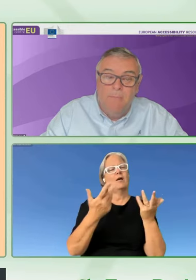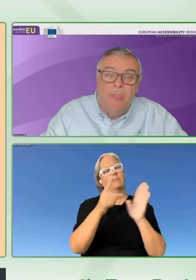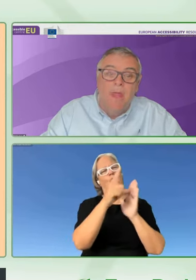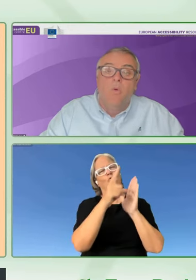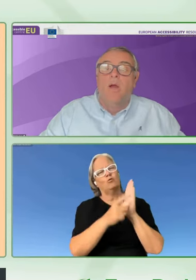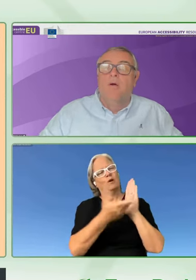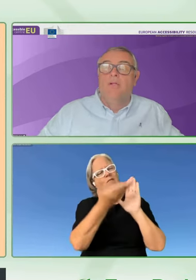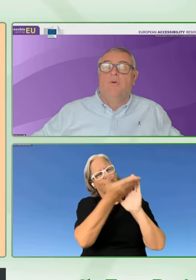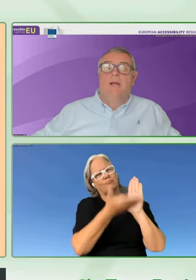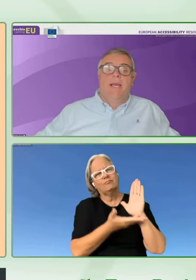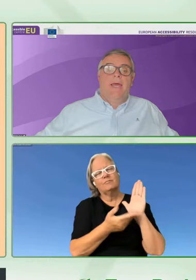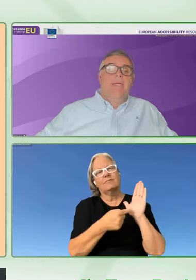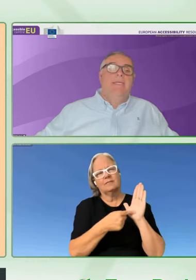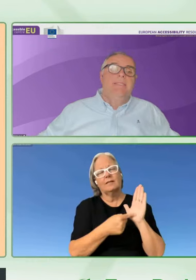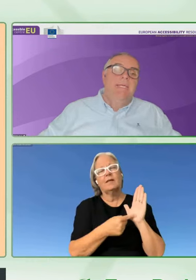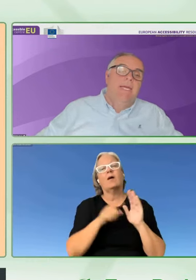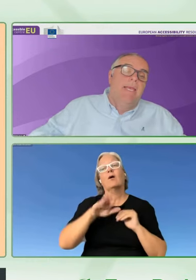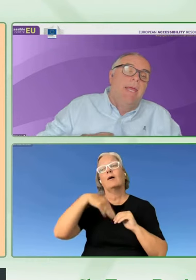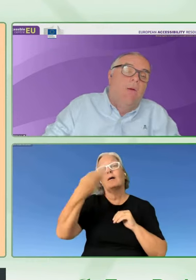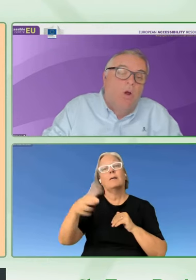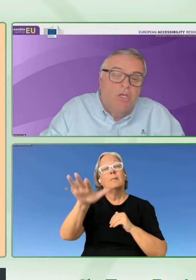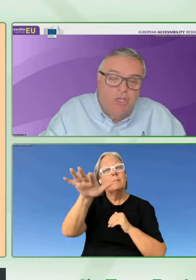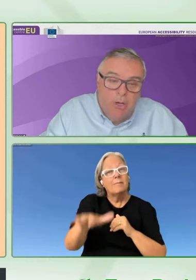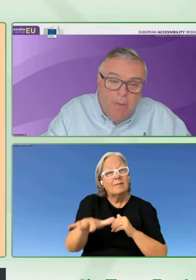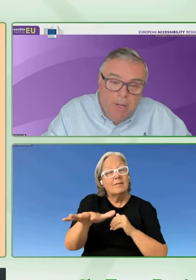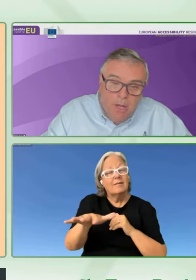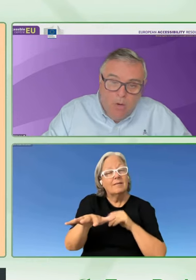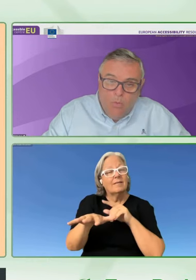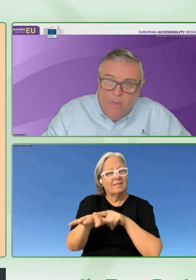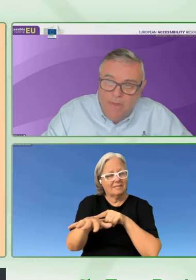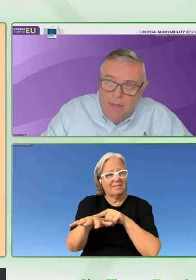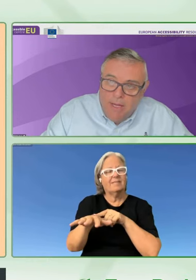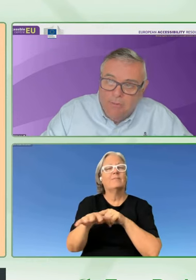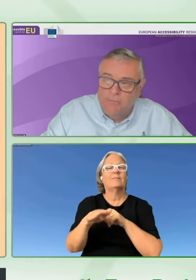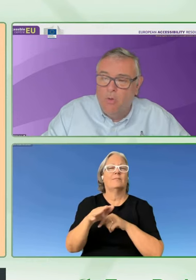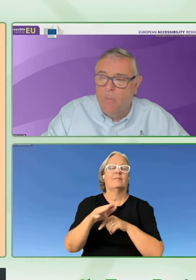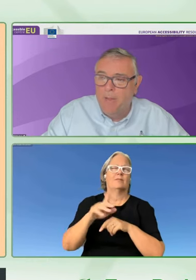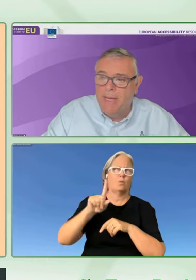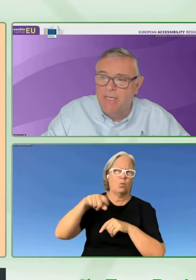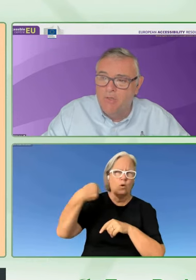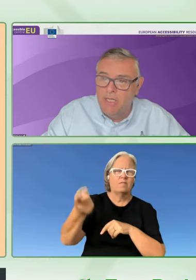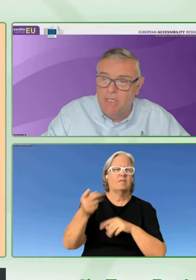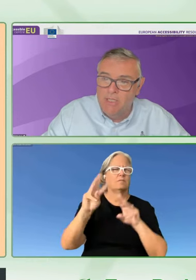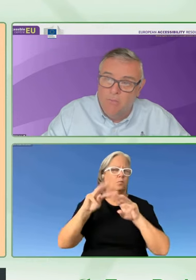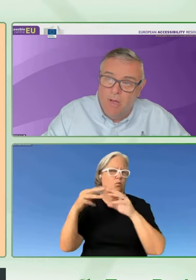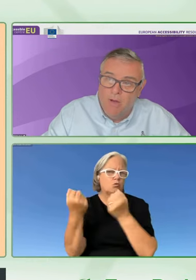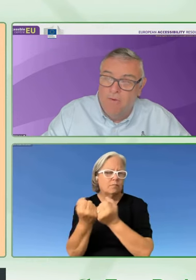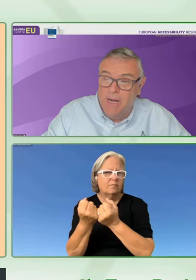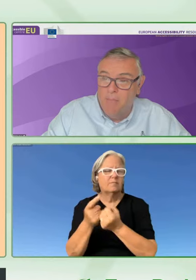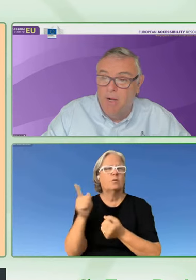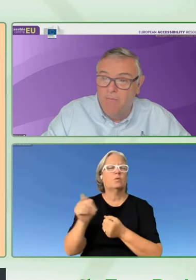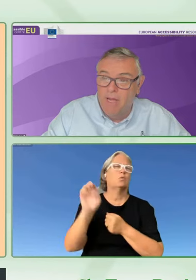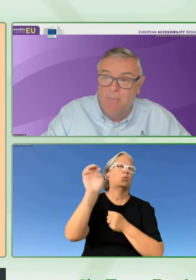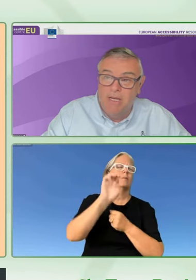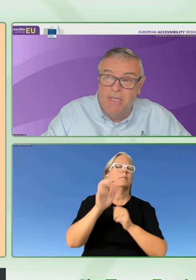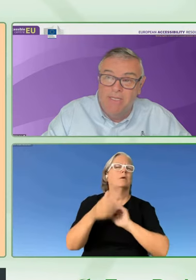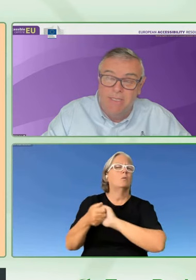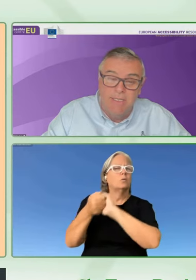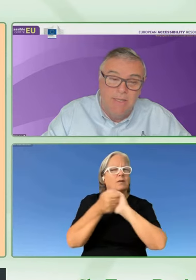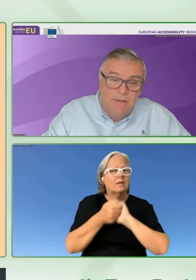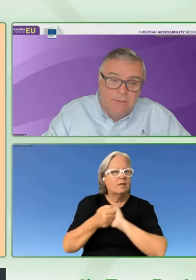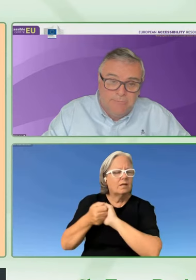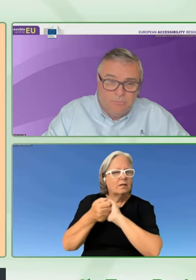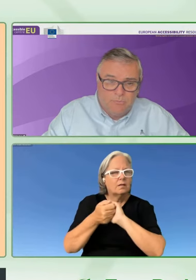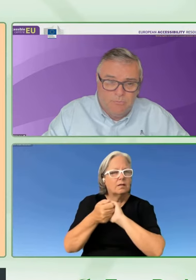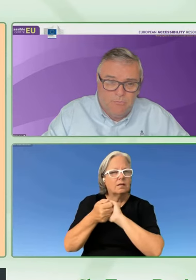May, we are going to organize a workshop with the European Association of Number of